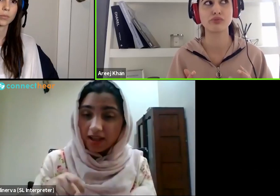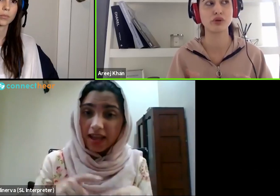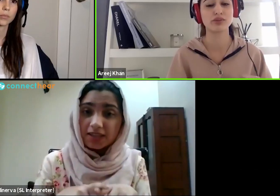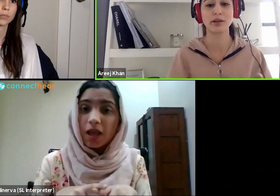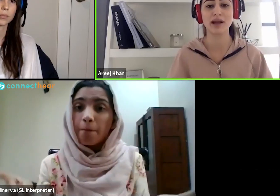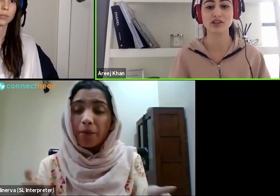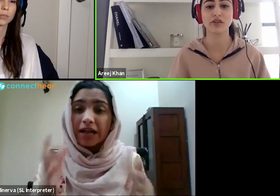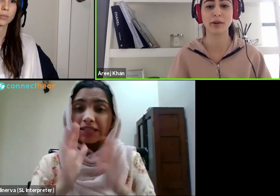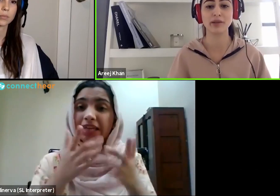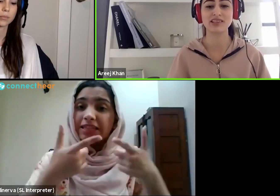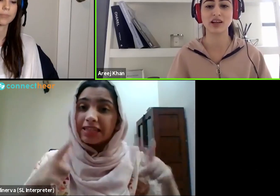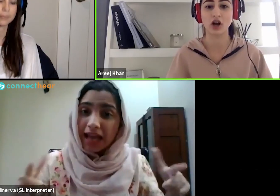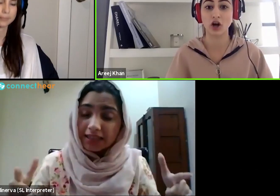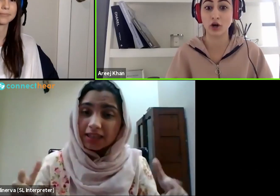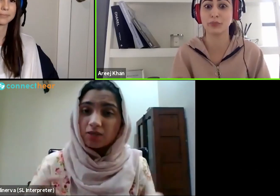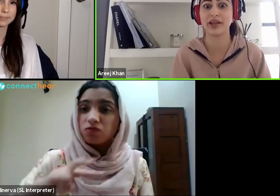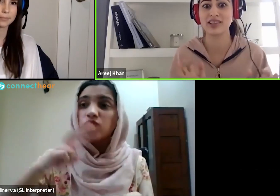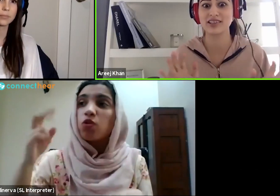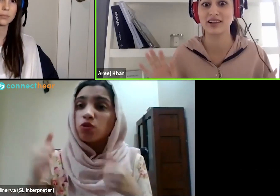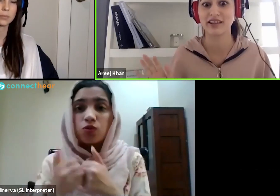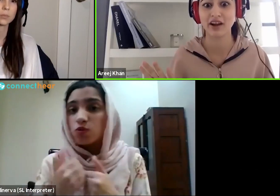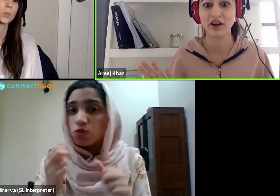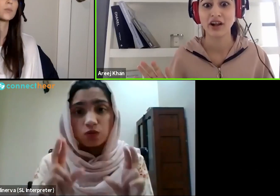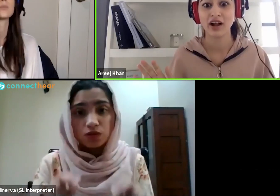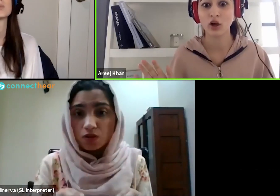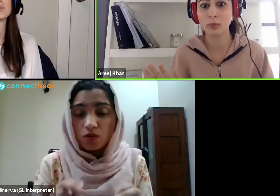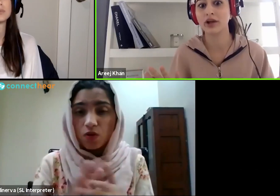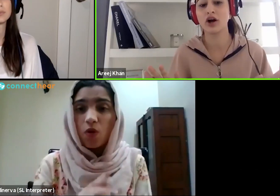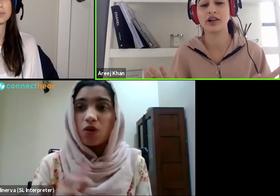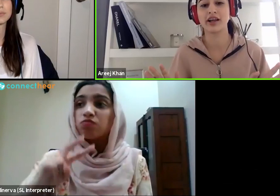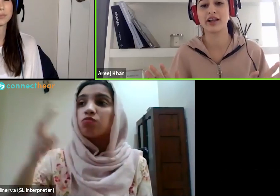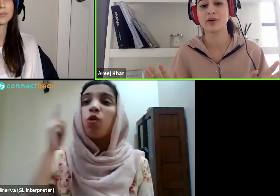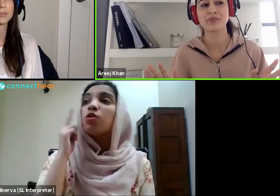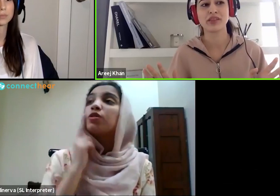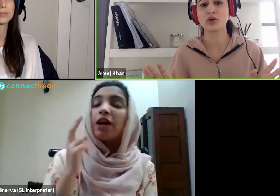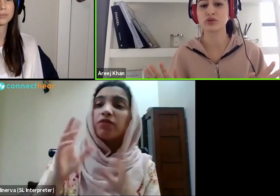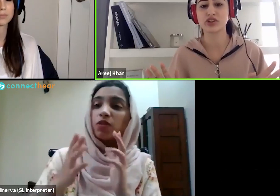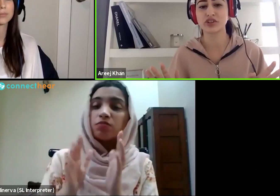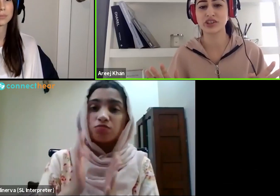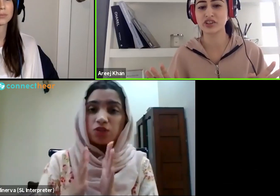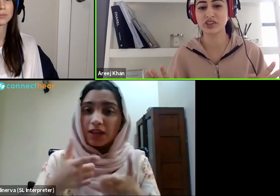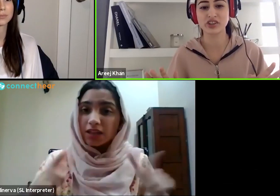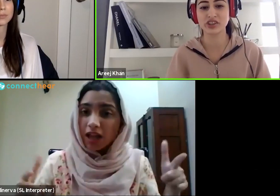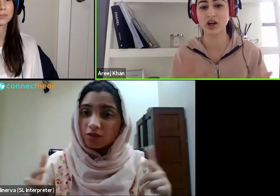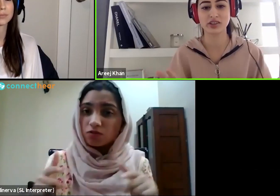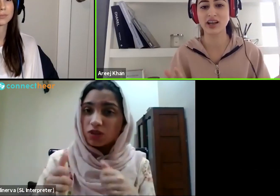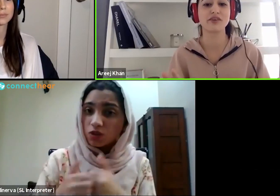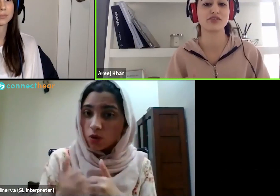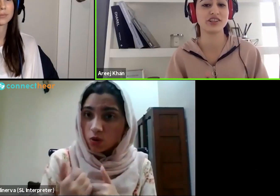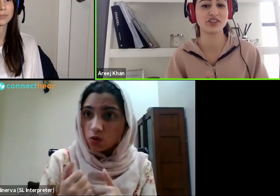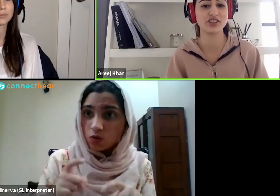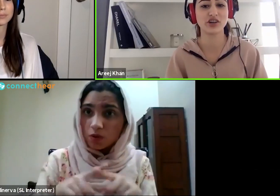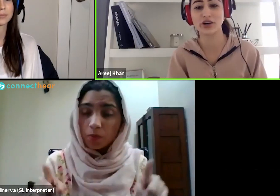you don't sign back to them, it's like a heartbreak instantly that, like, oh my God, like, no, she's not